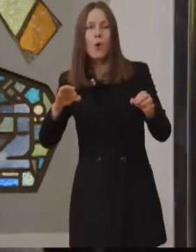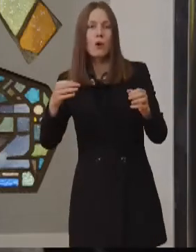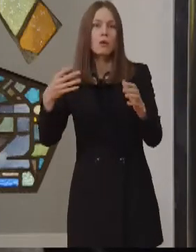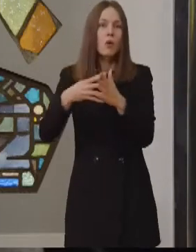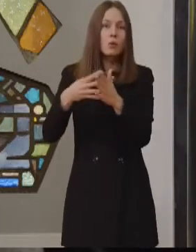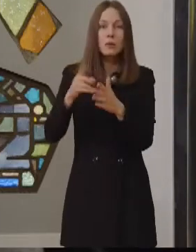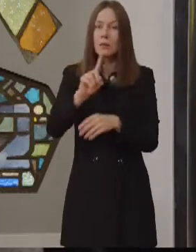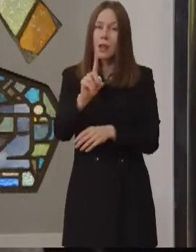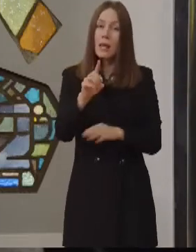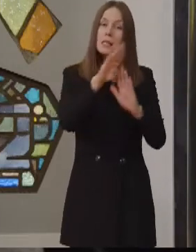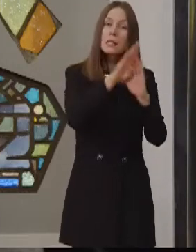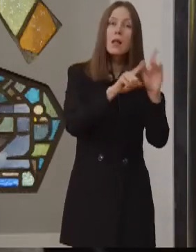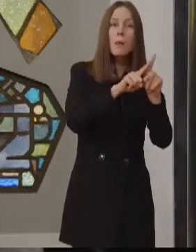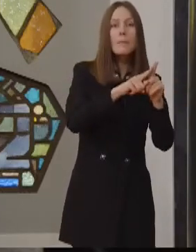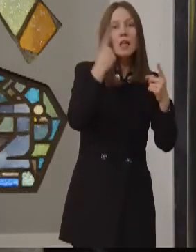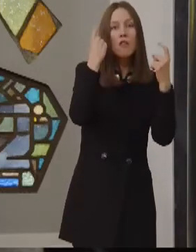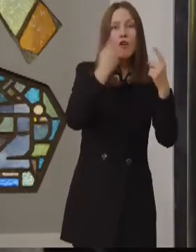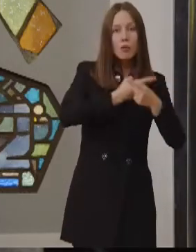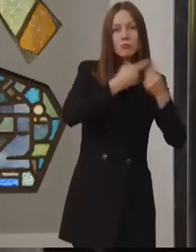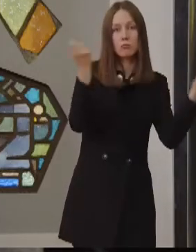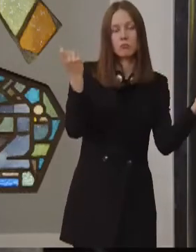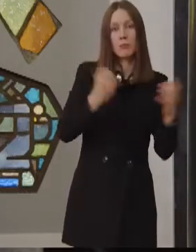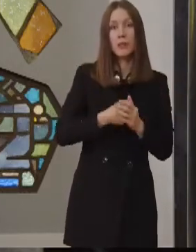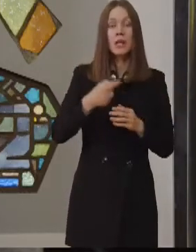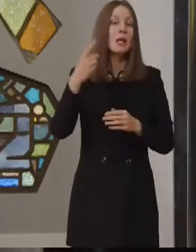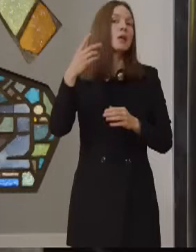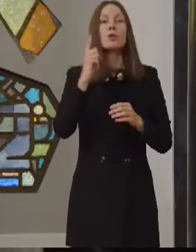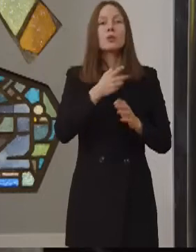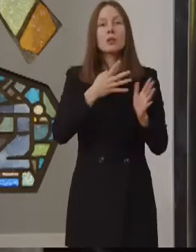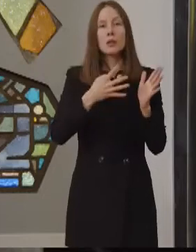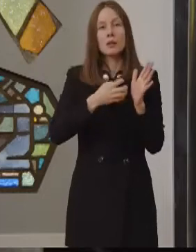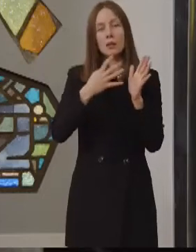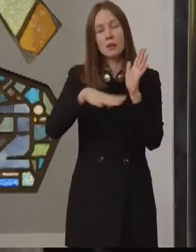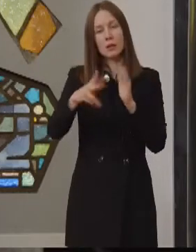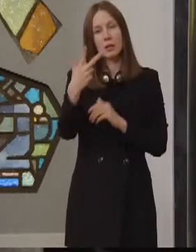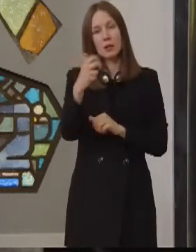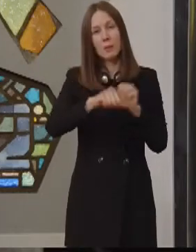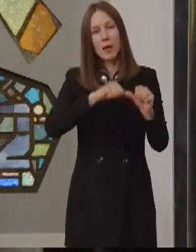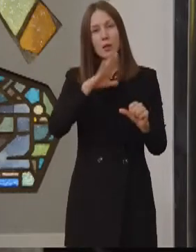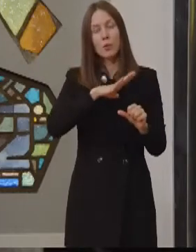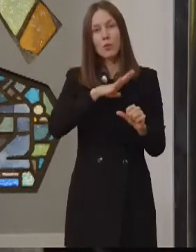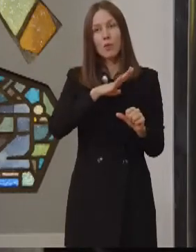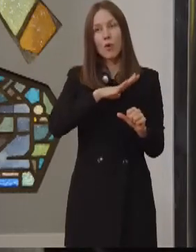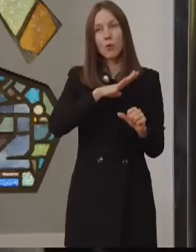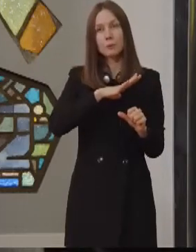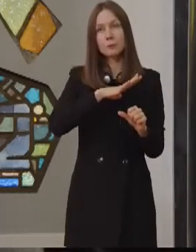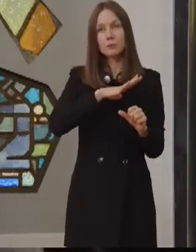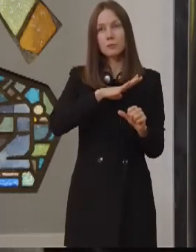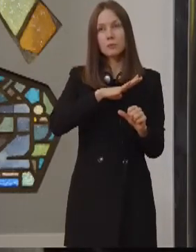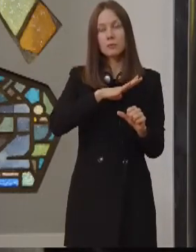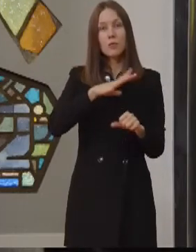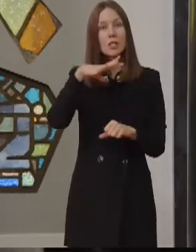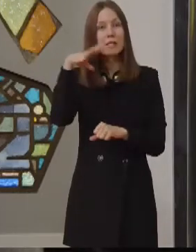the law does not prohibit only, the law that governs. In